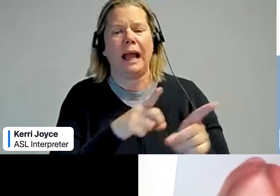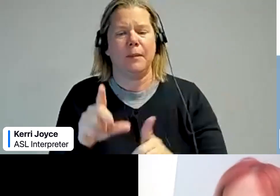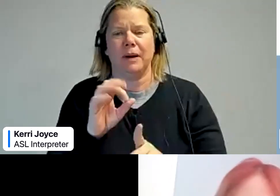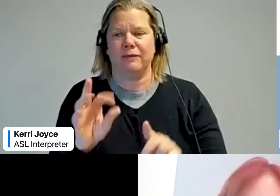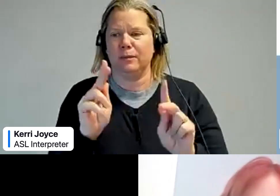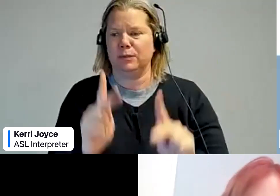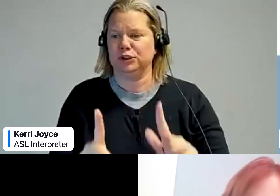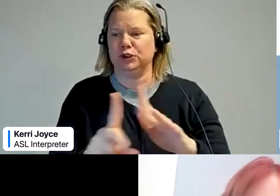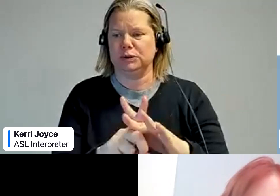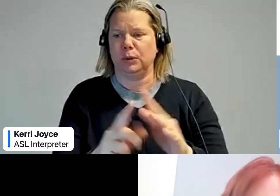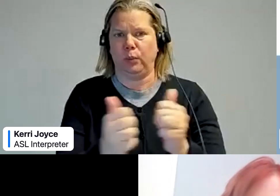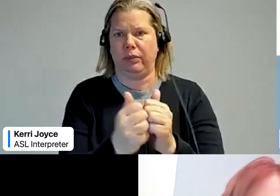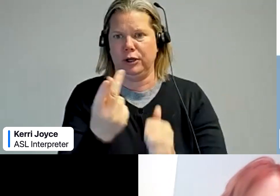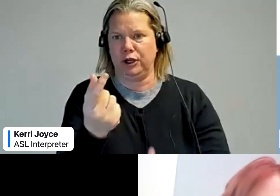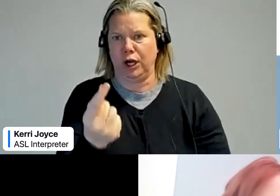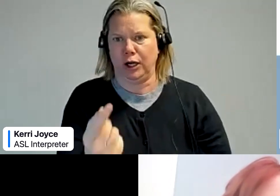dog that